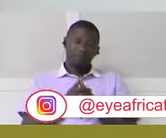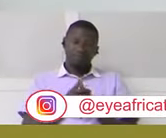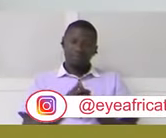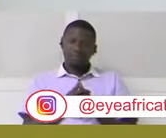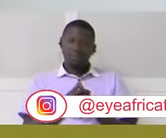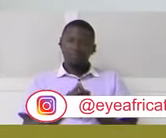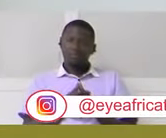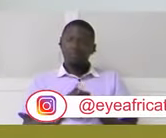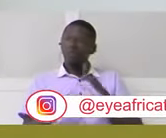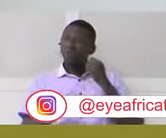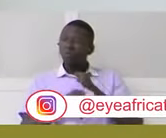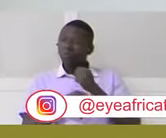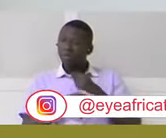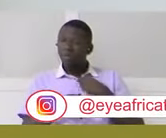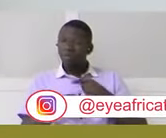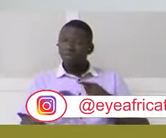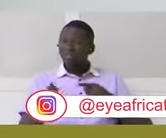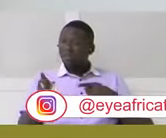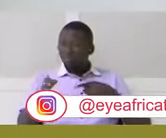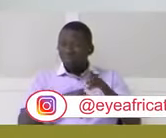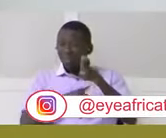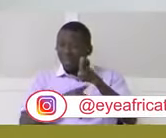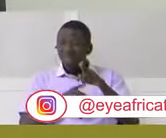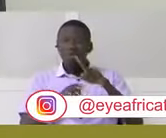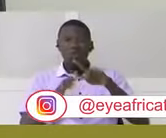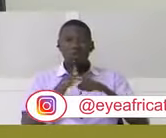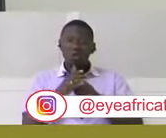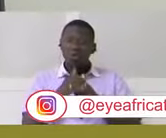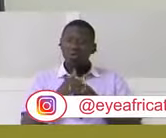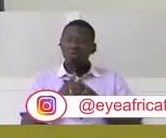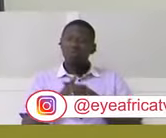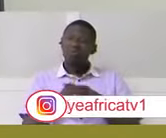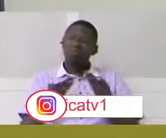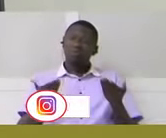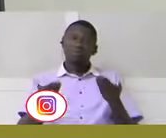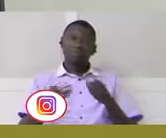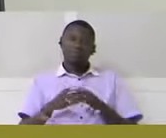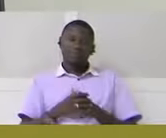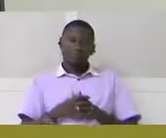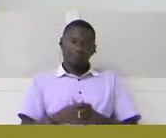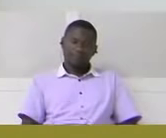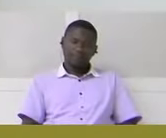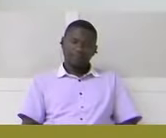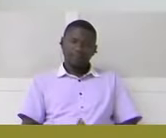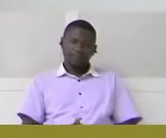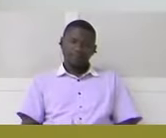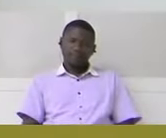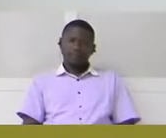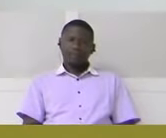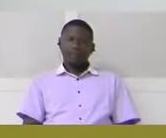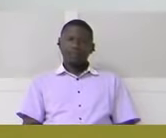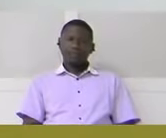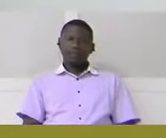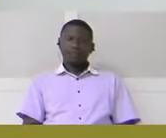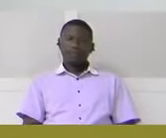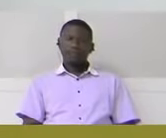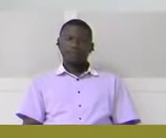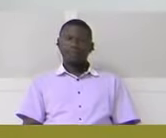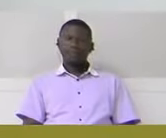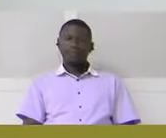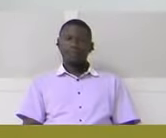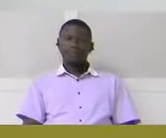Was it caused by speed or it could have been caused by speed? Asikeko, motola borole ya sabu bang